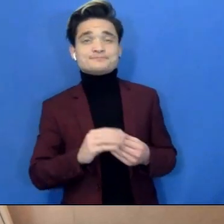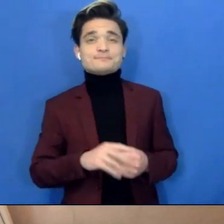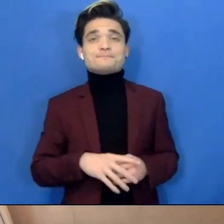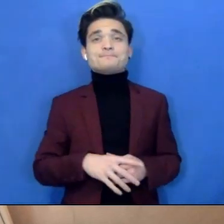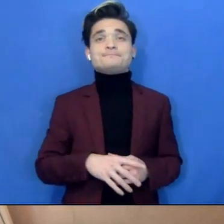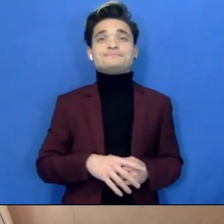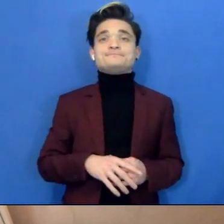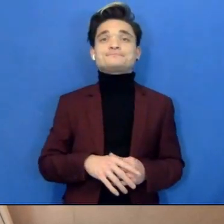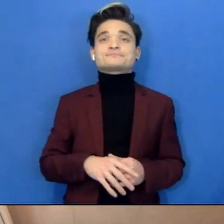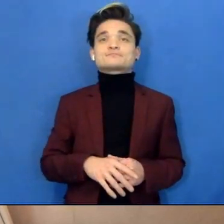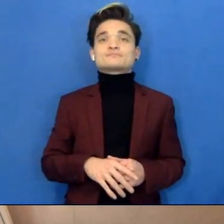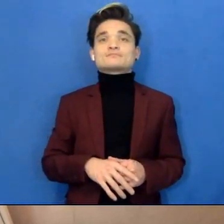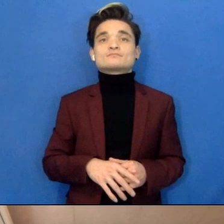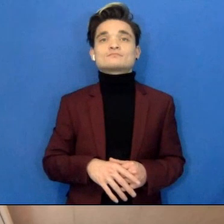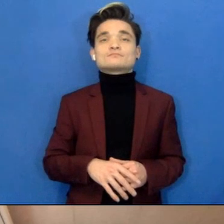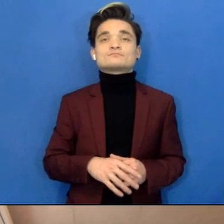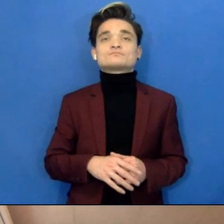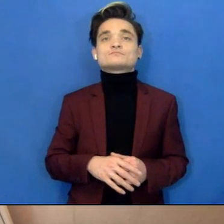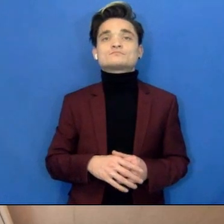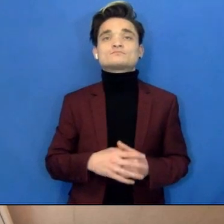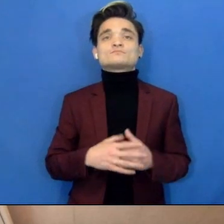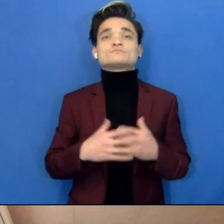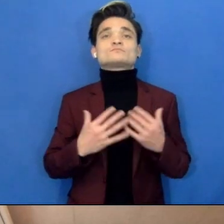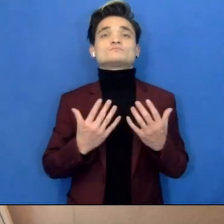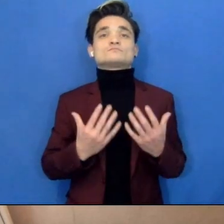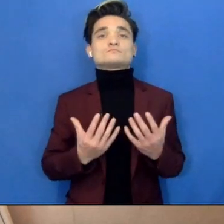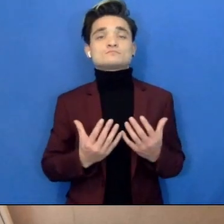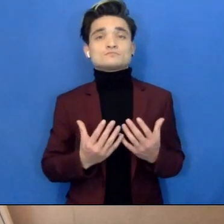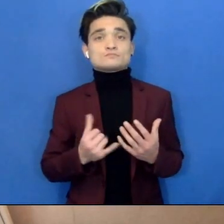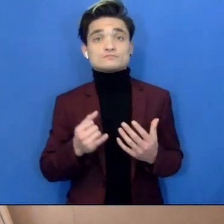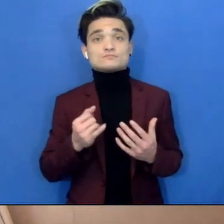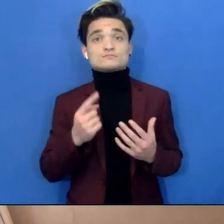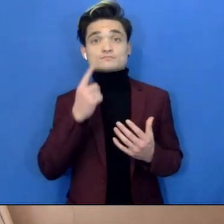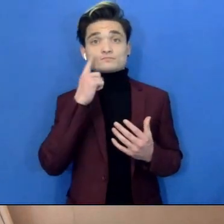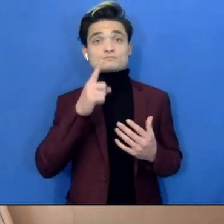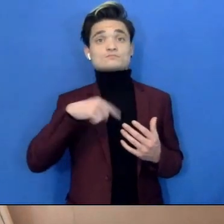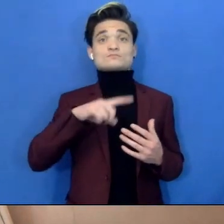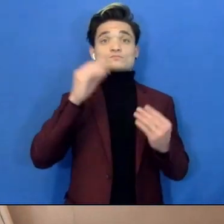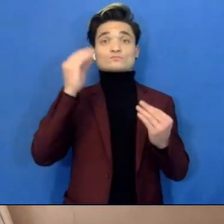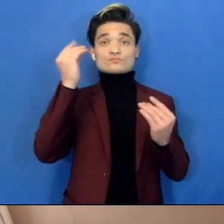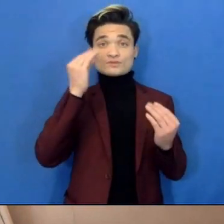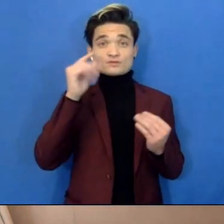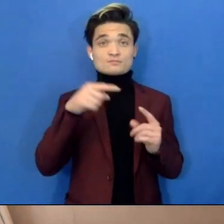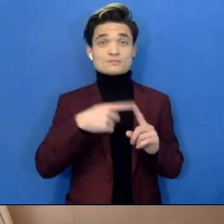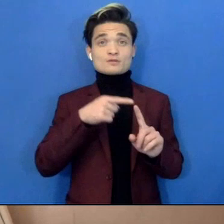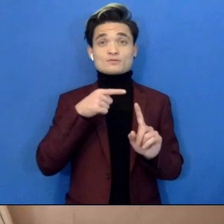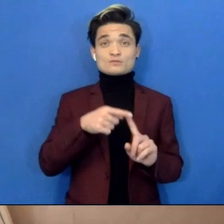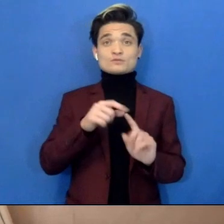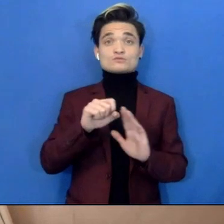before. I think if we look at scripted fiction, right? So scripted fiction. You